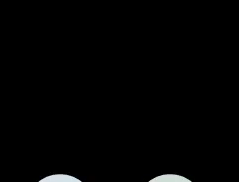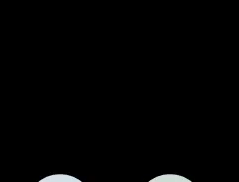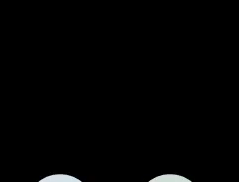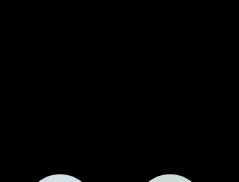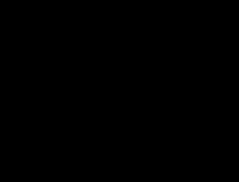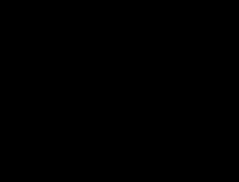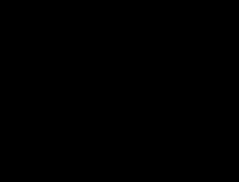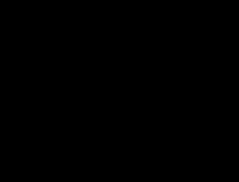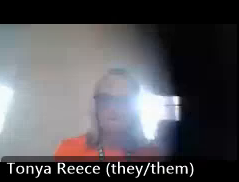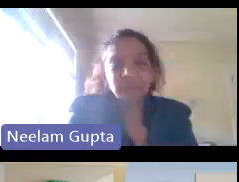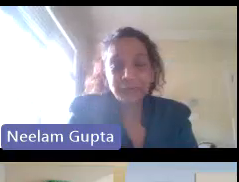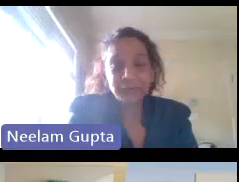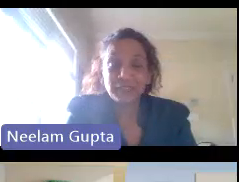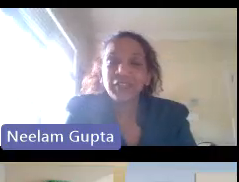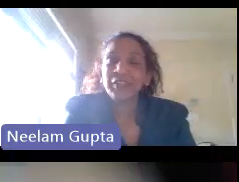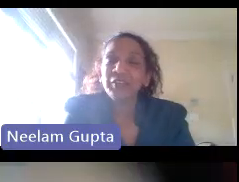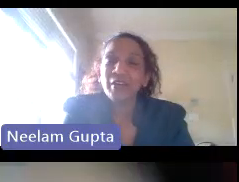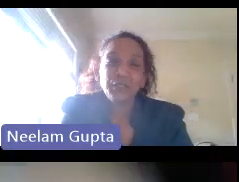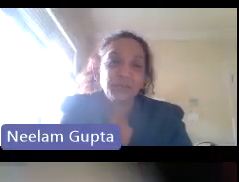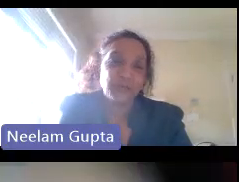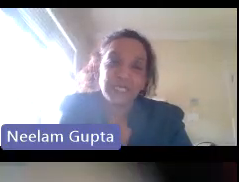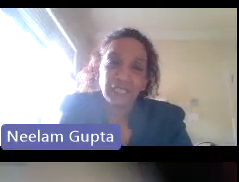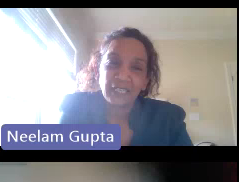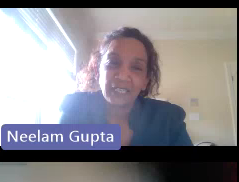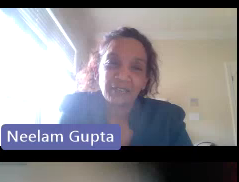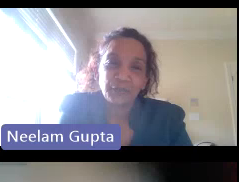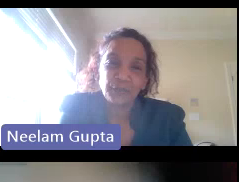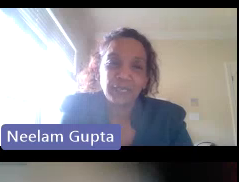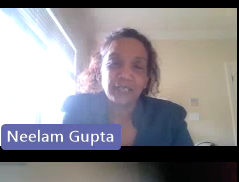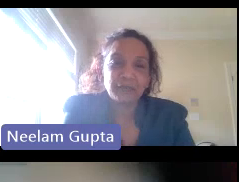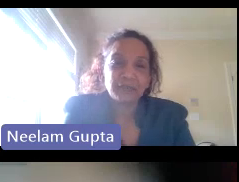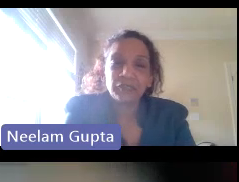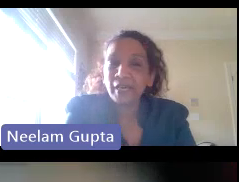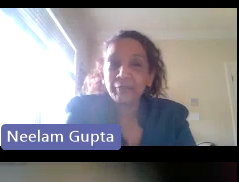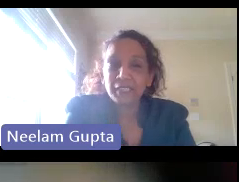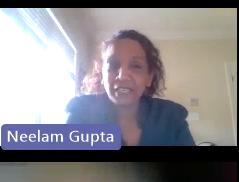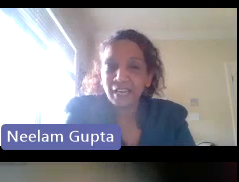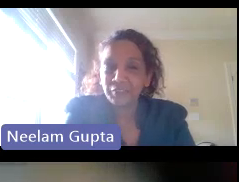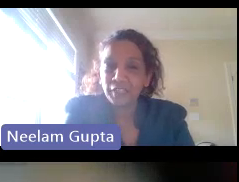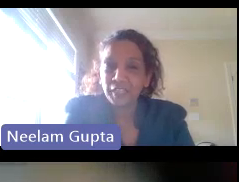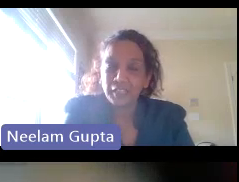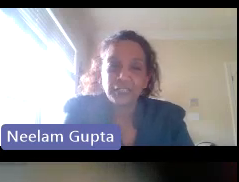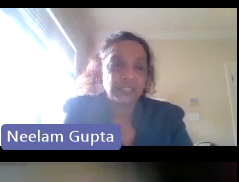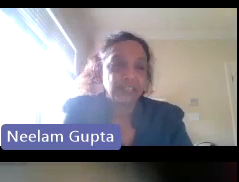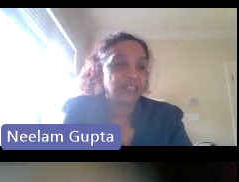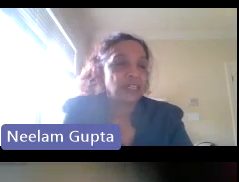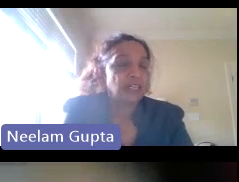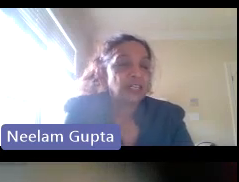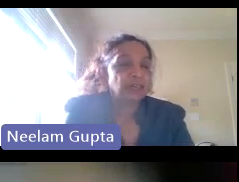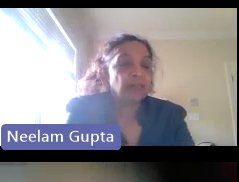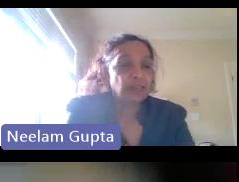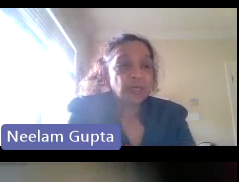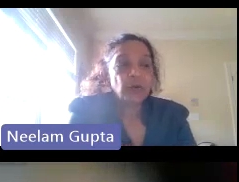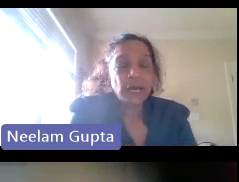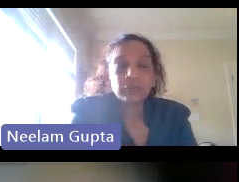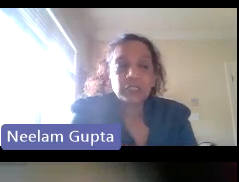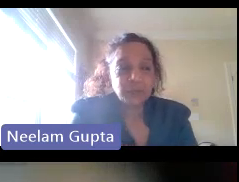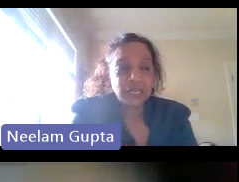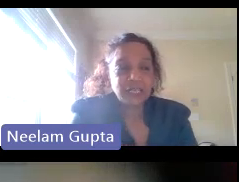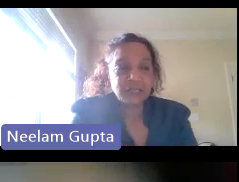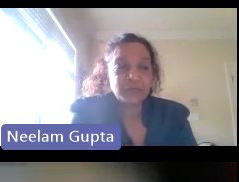Can you Good continue? afternoon. Yes. Good afternoon once again, everyone. I'm so happy to have you here. The